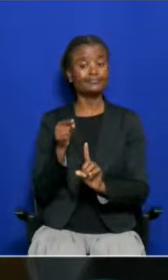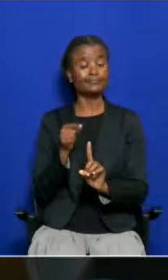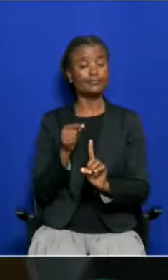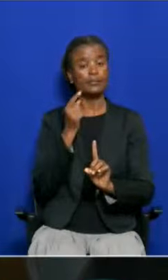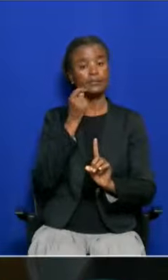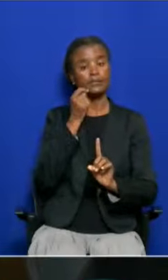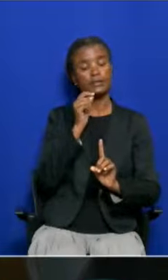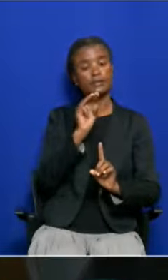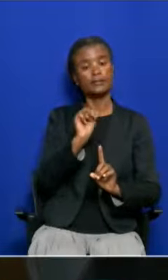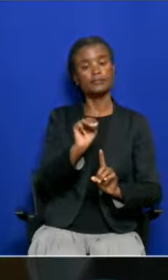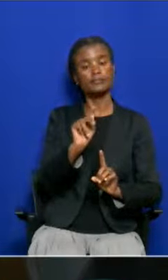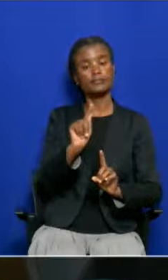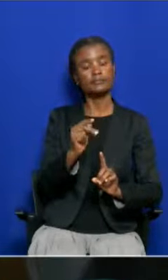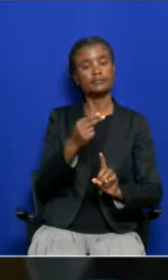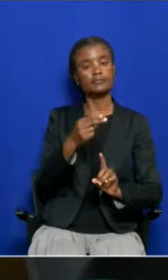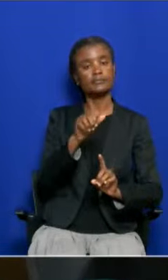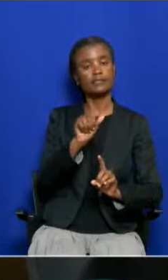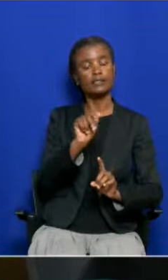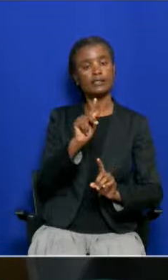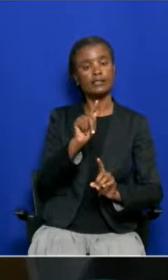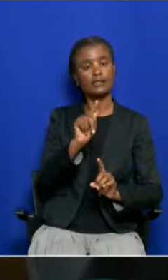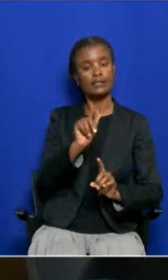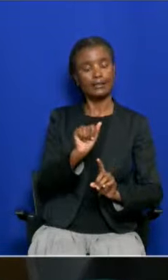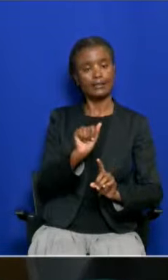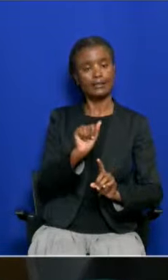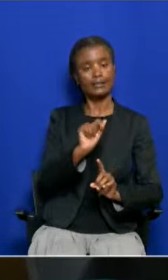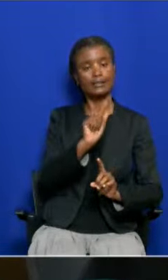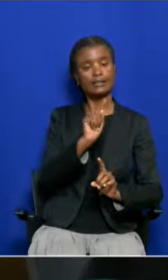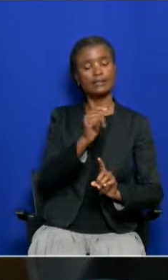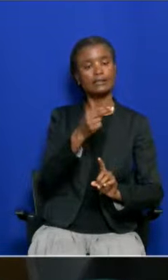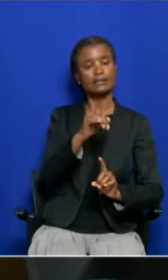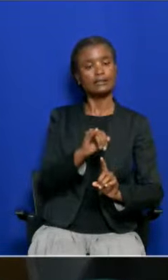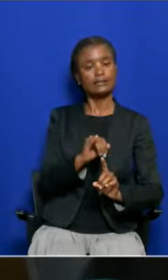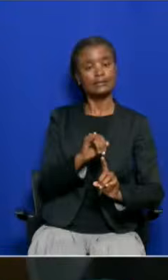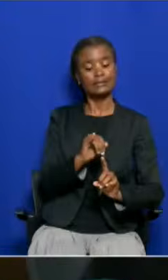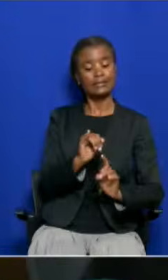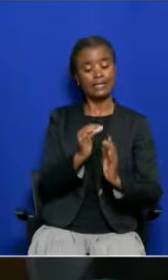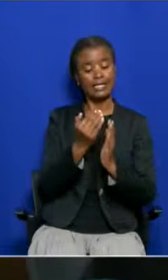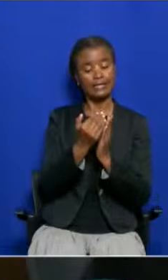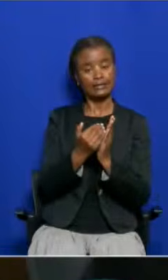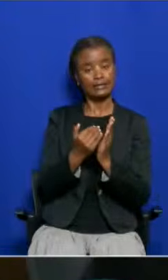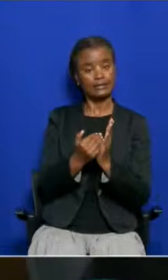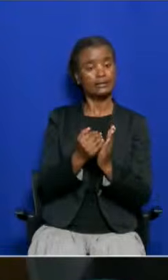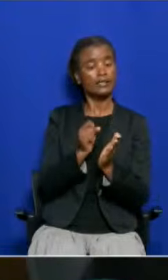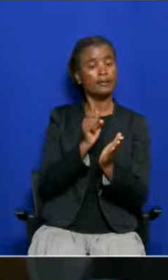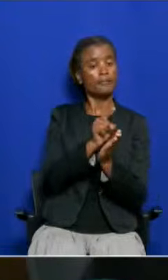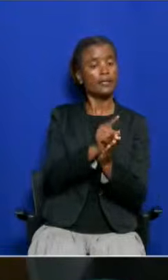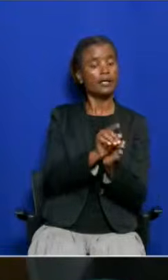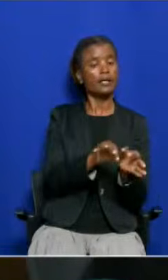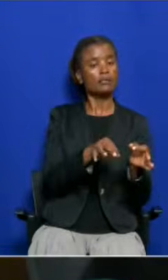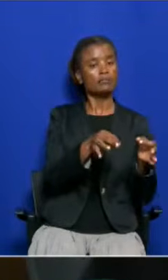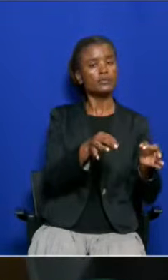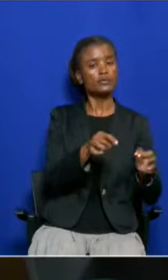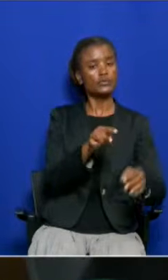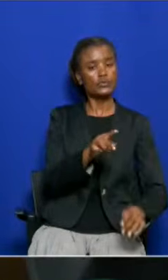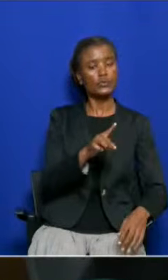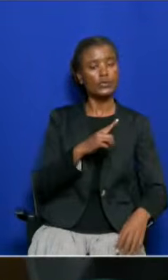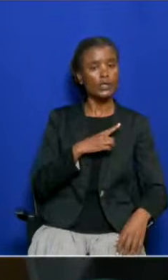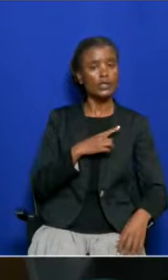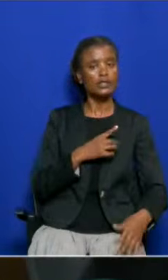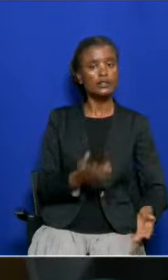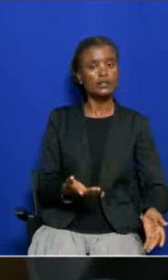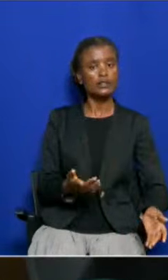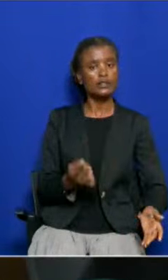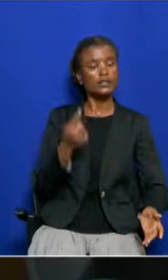this list to you? What were you Why did he think you were the appropriate